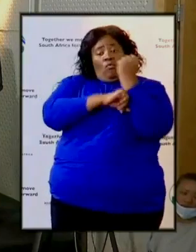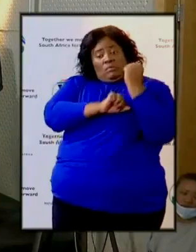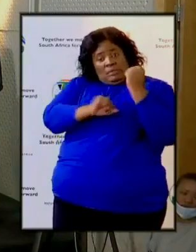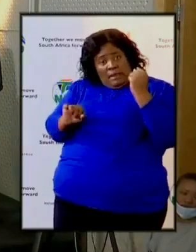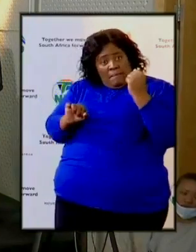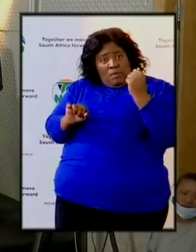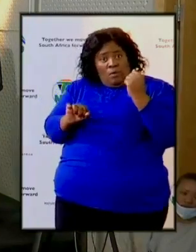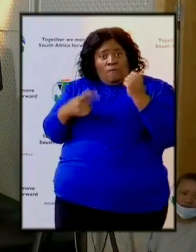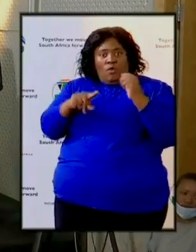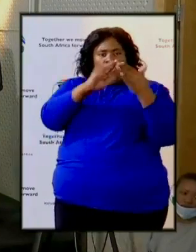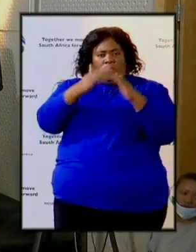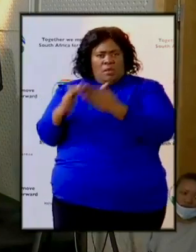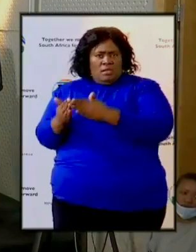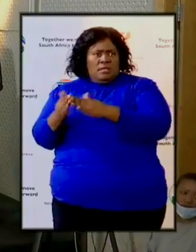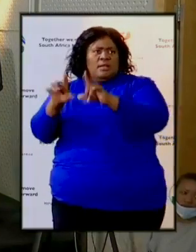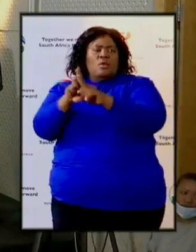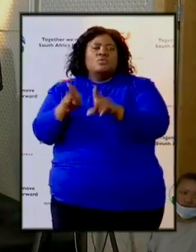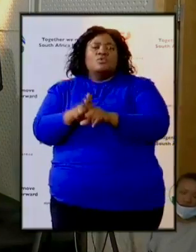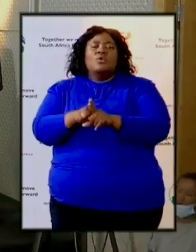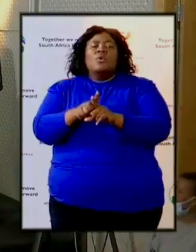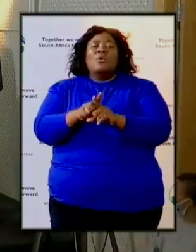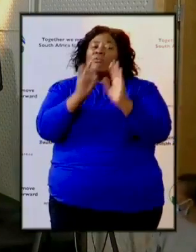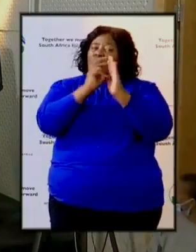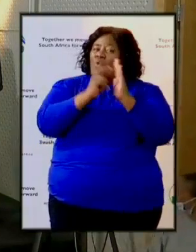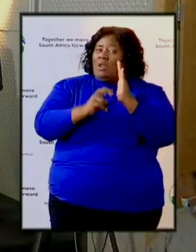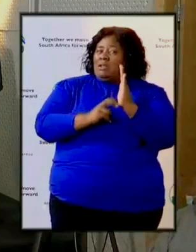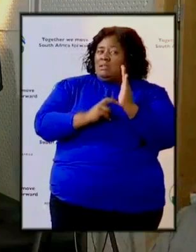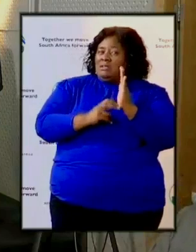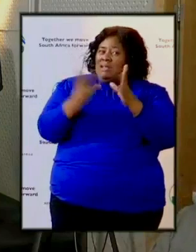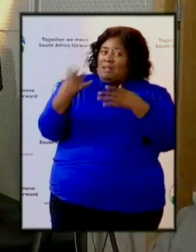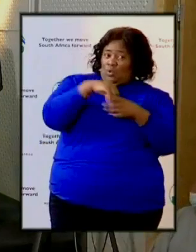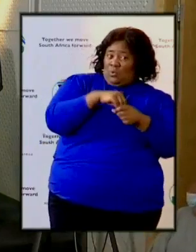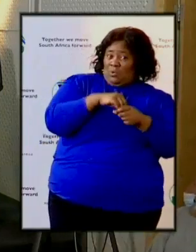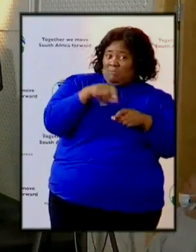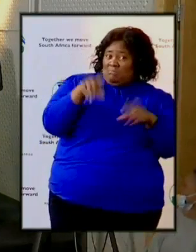And do the regulations address this particular issue in detail?